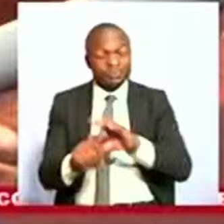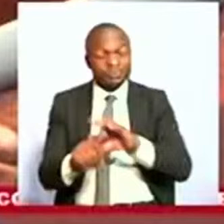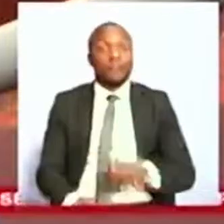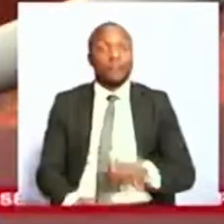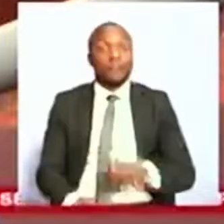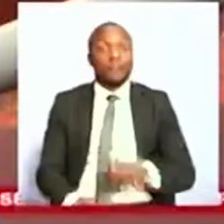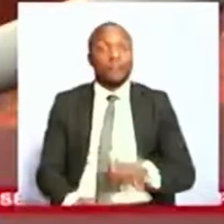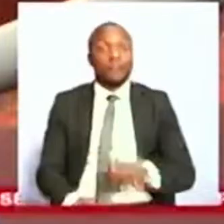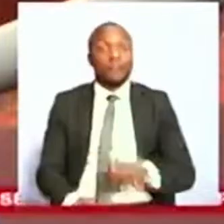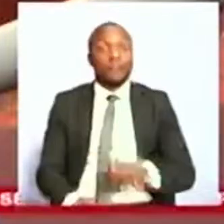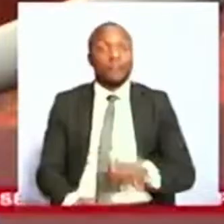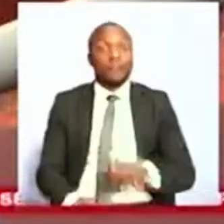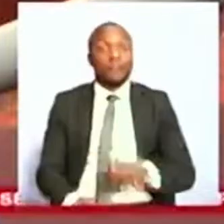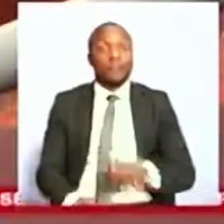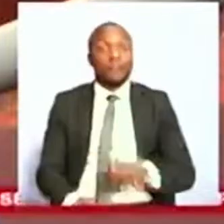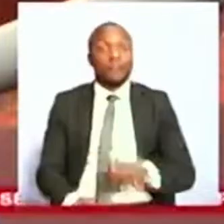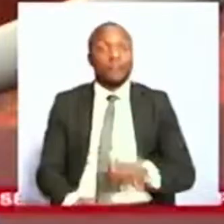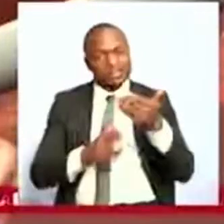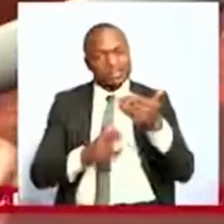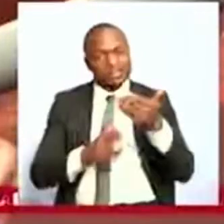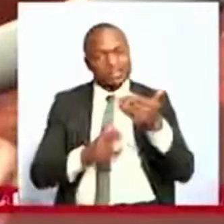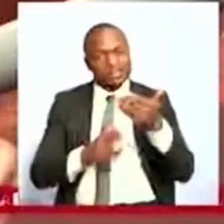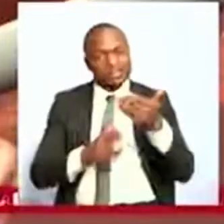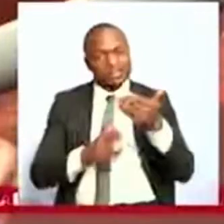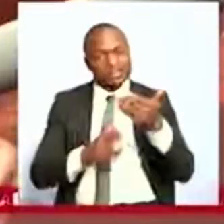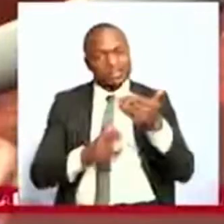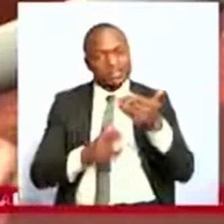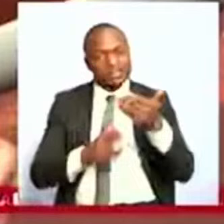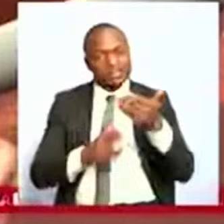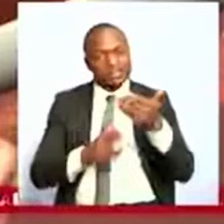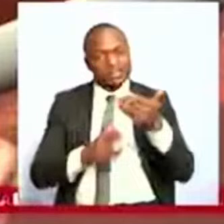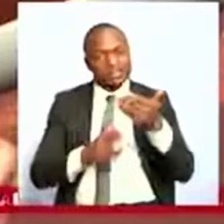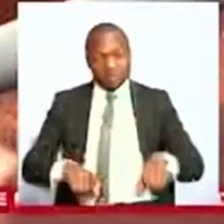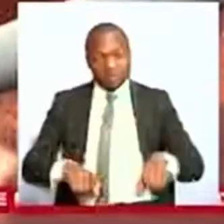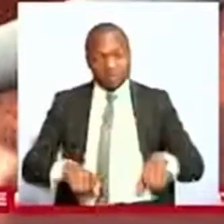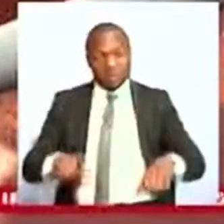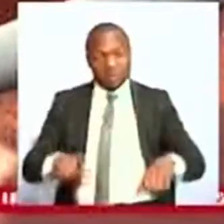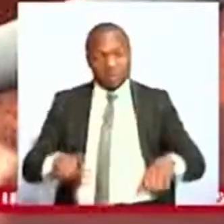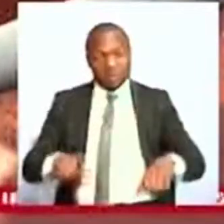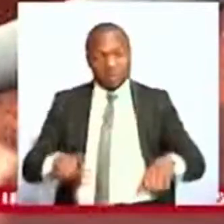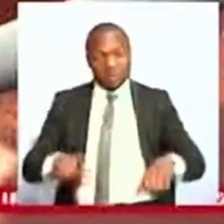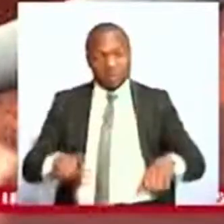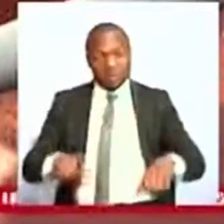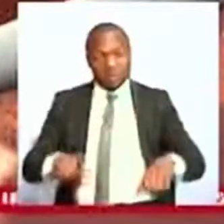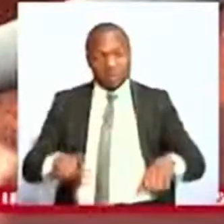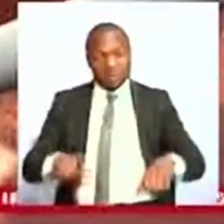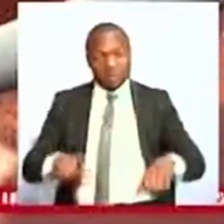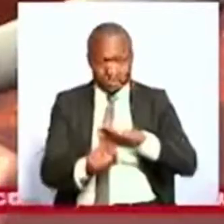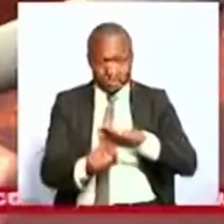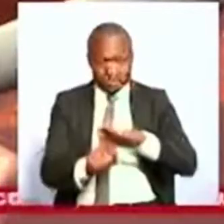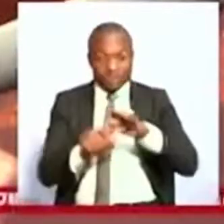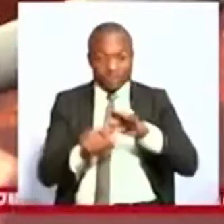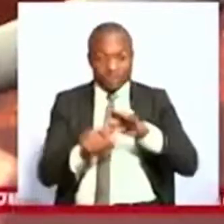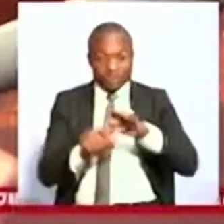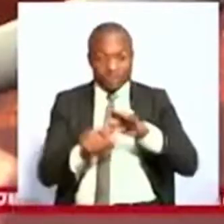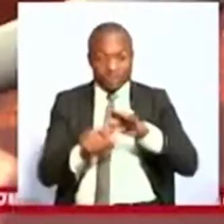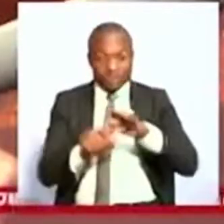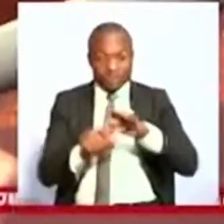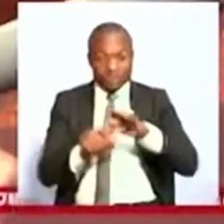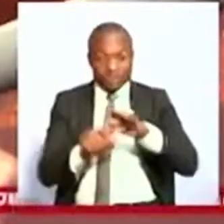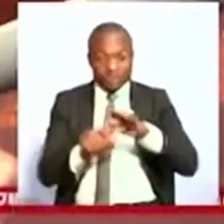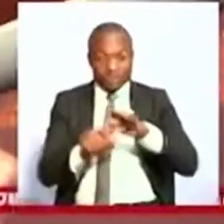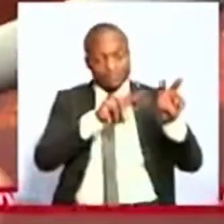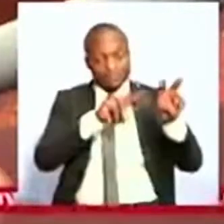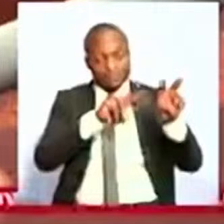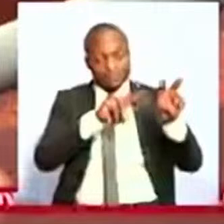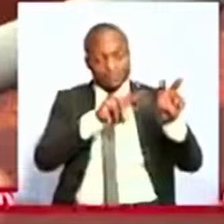Torture would amount to some form of deprivation of life, where it results in a form of deprivation of life. It was observed that